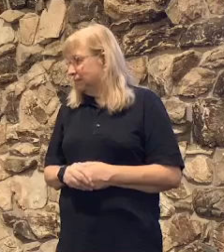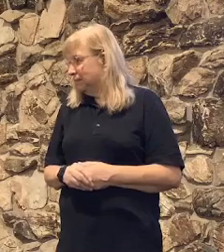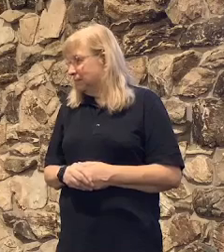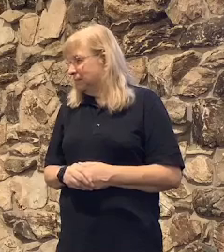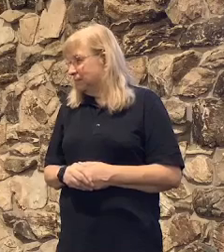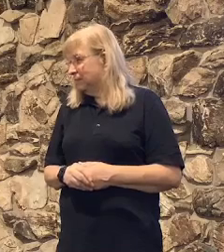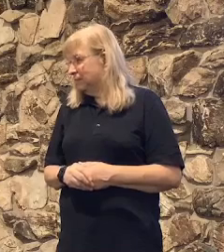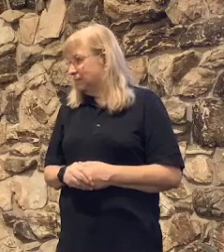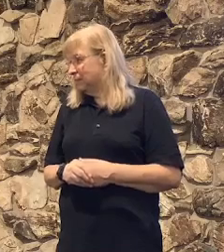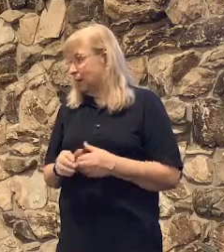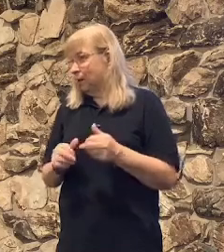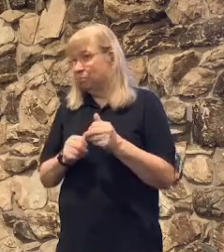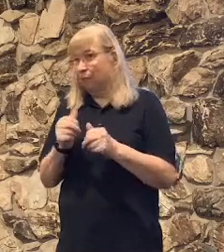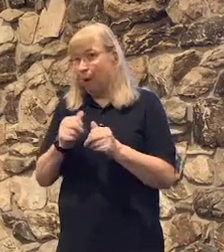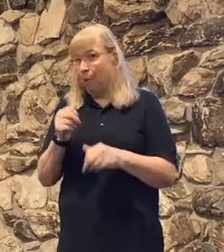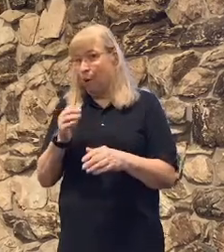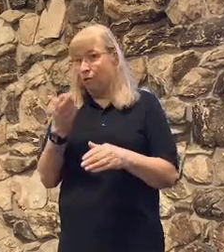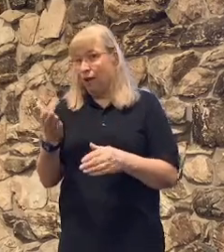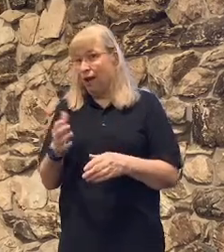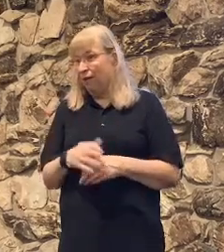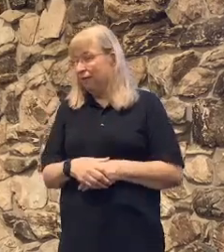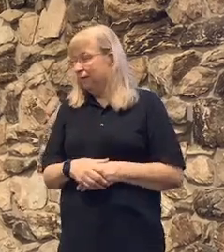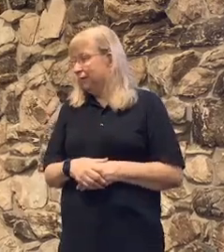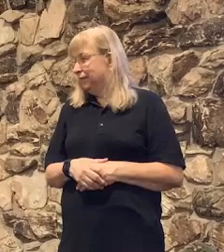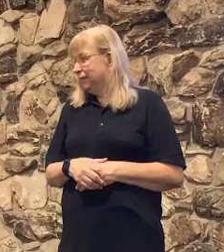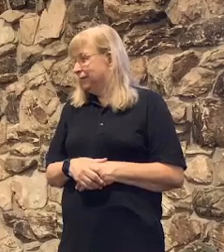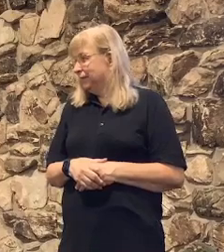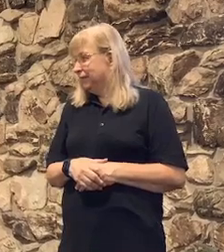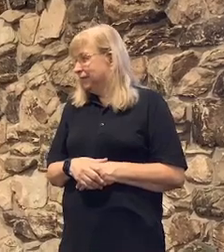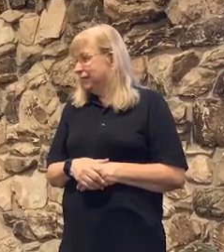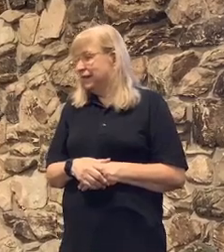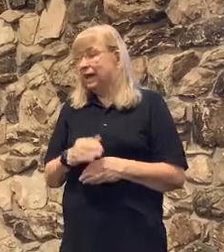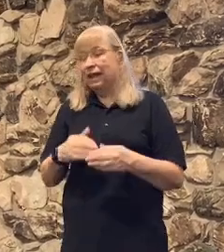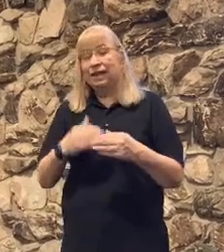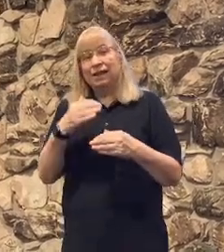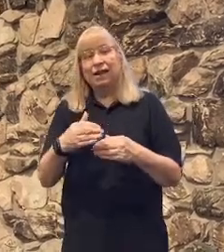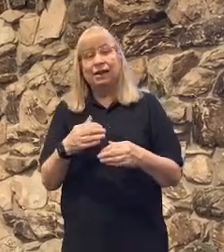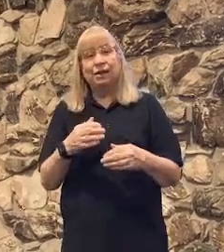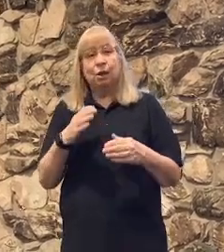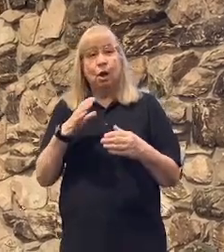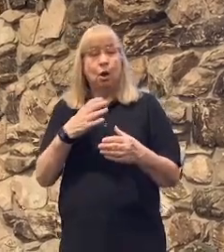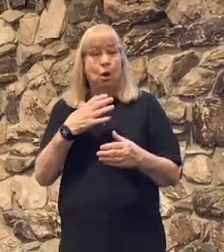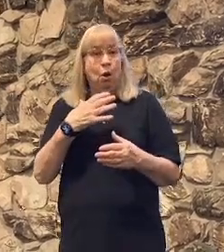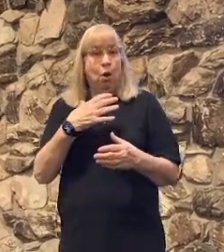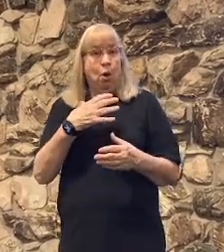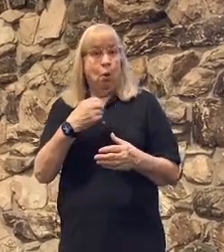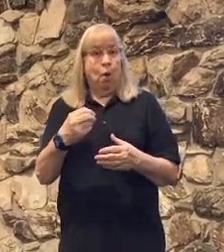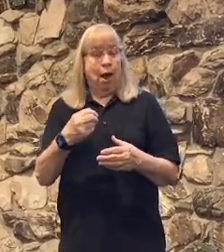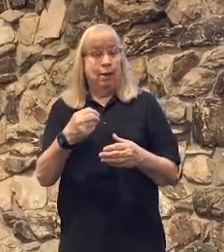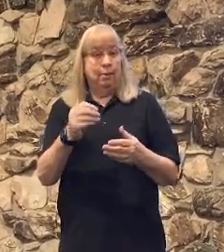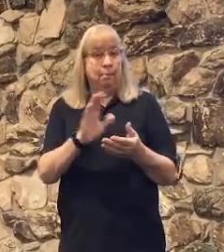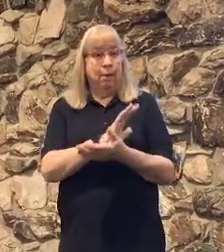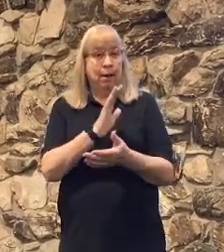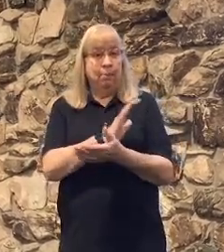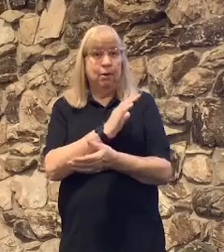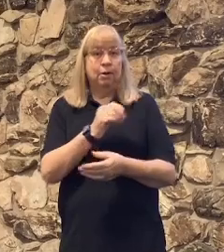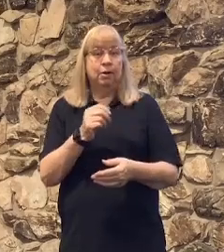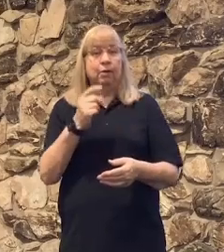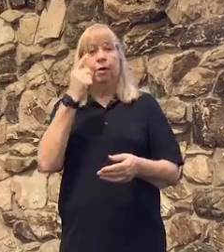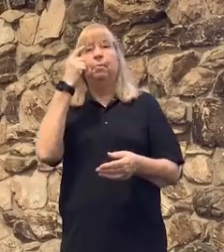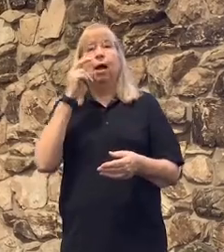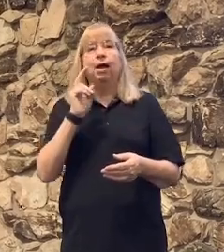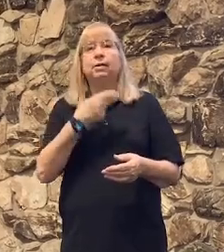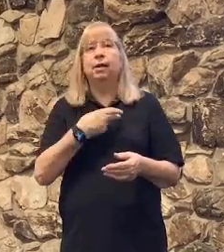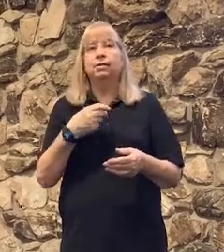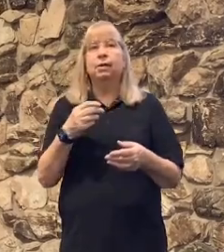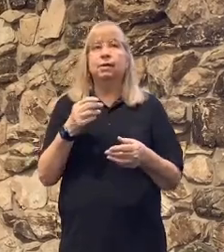We're almost there, girls. The next is this white paper. And the white paper reminds us that the Bible is not only